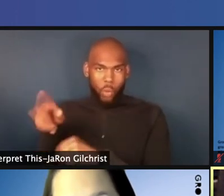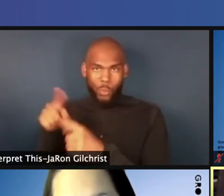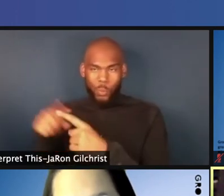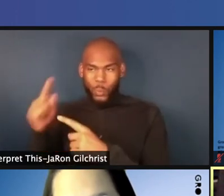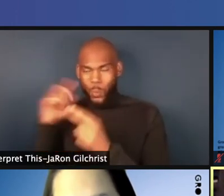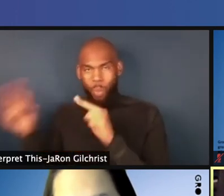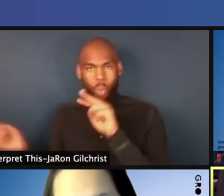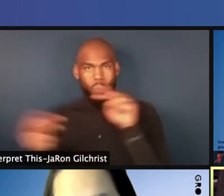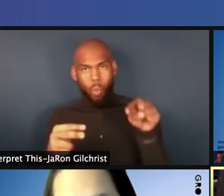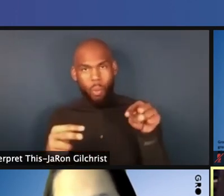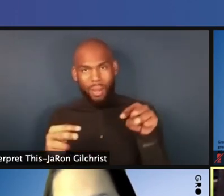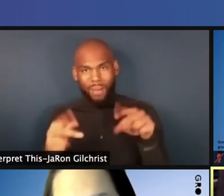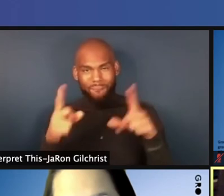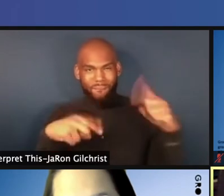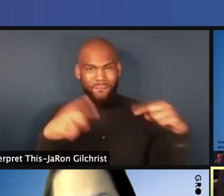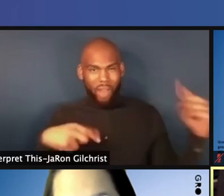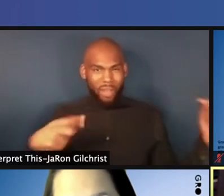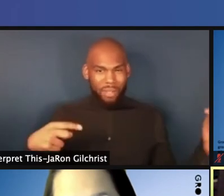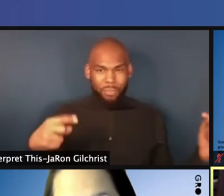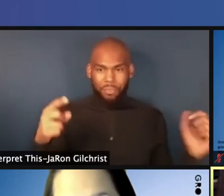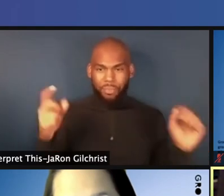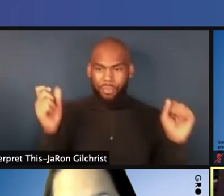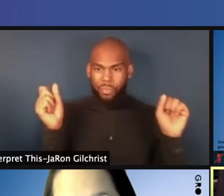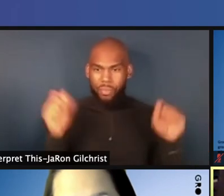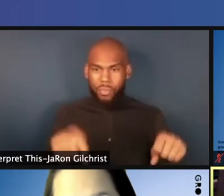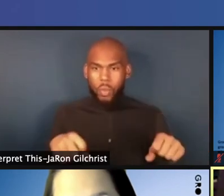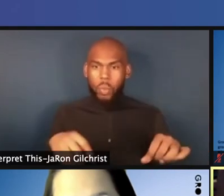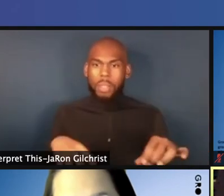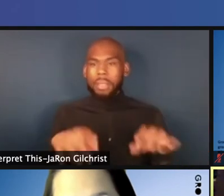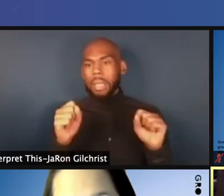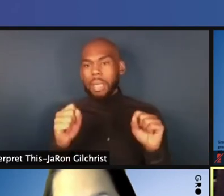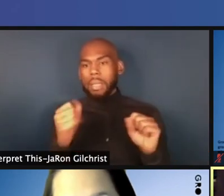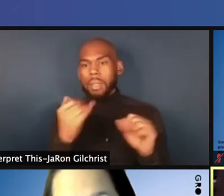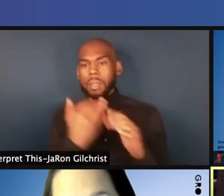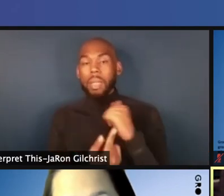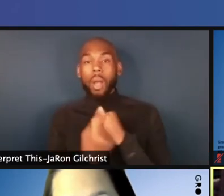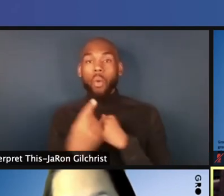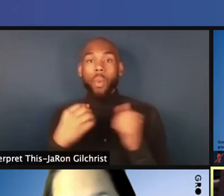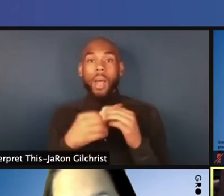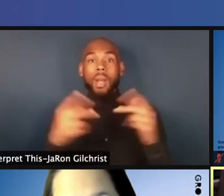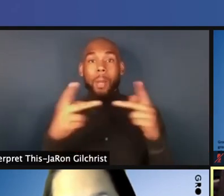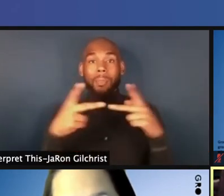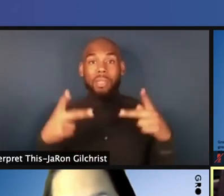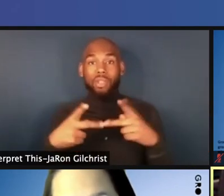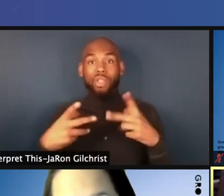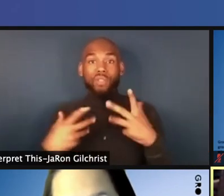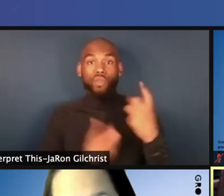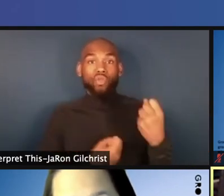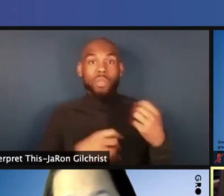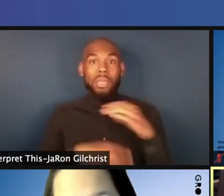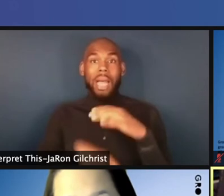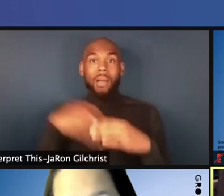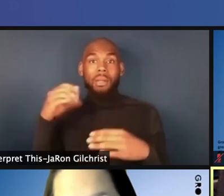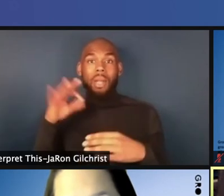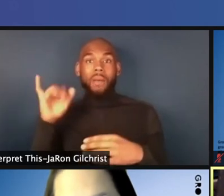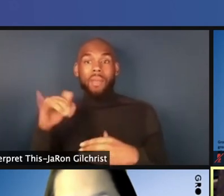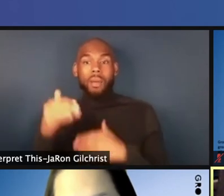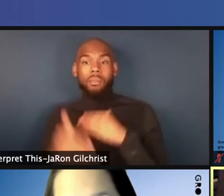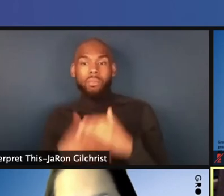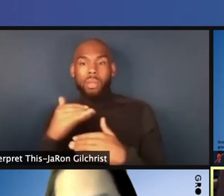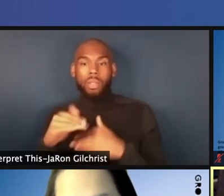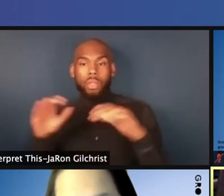various, you can kind of take someone to be in a position of trust outside of that process to do that work. Mm-hmm. And I mean, and